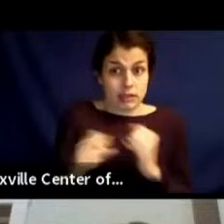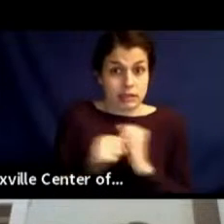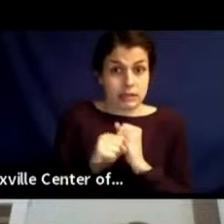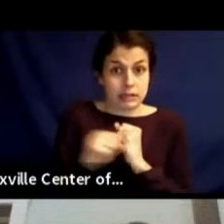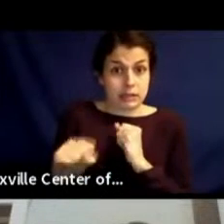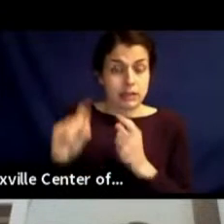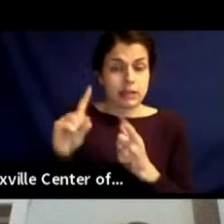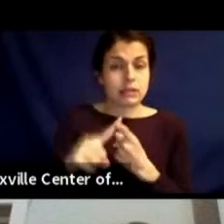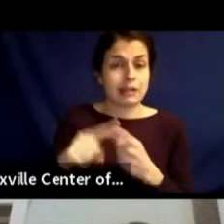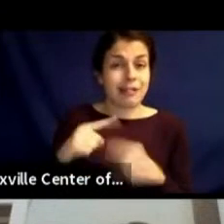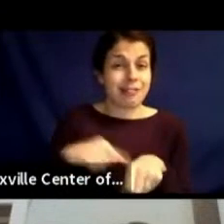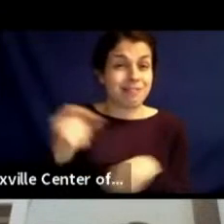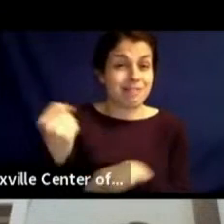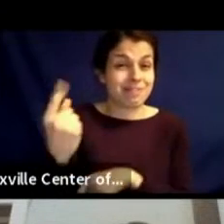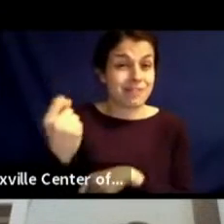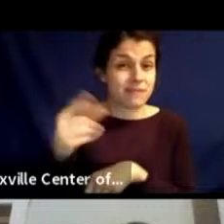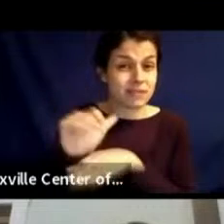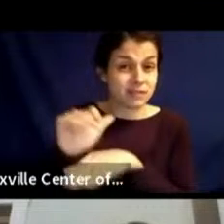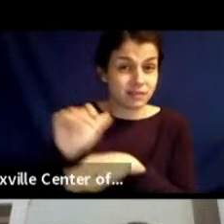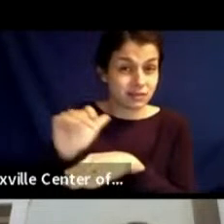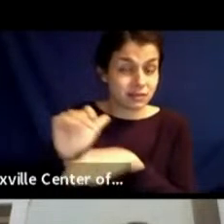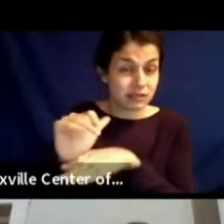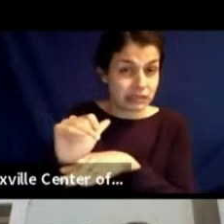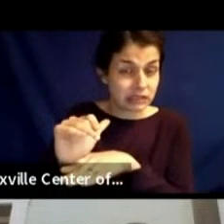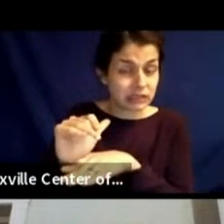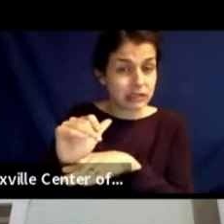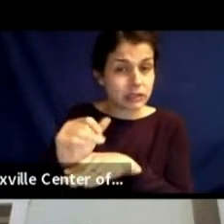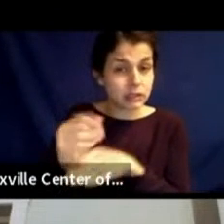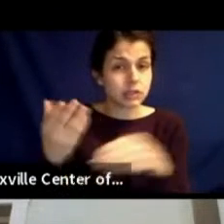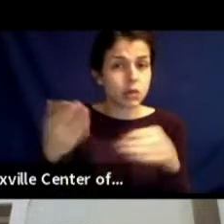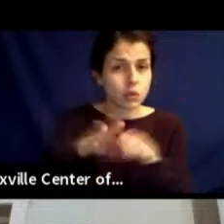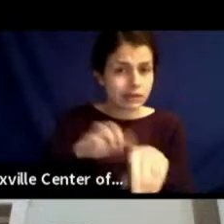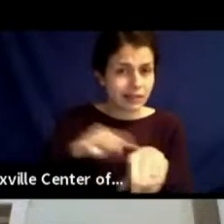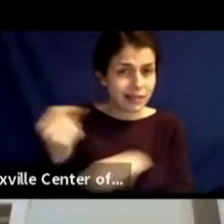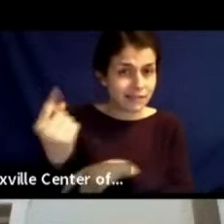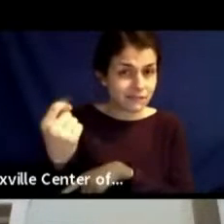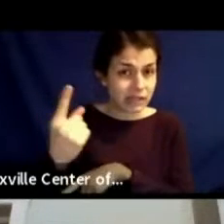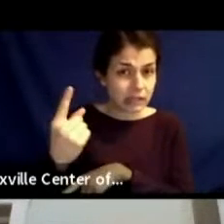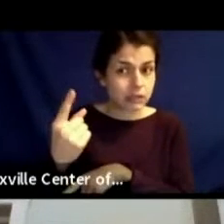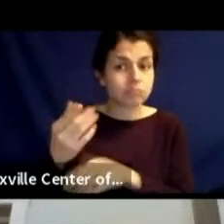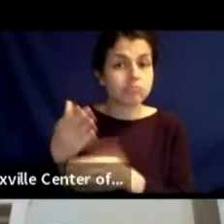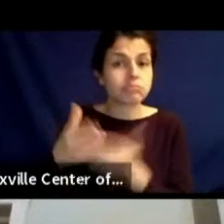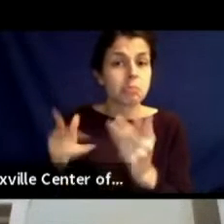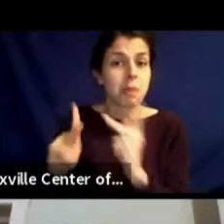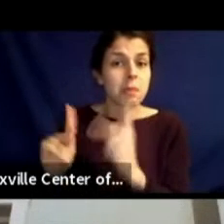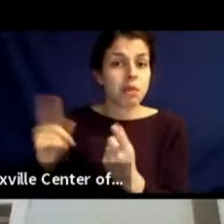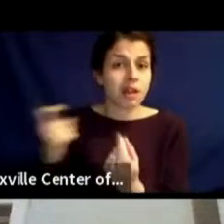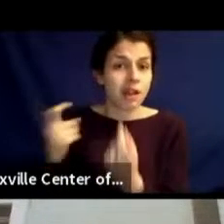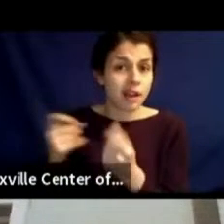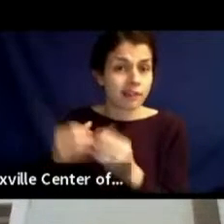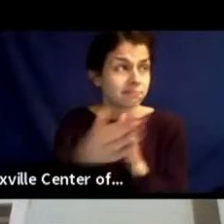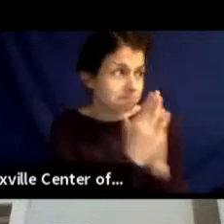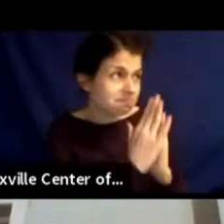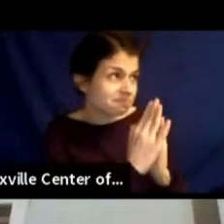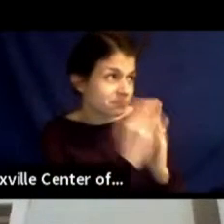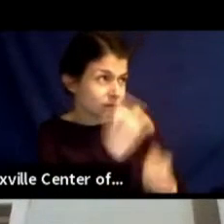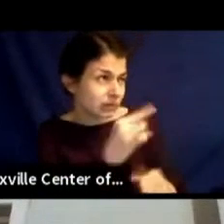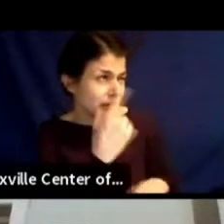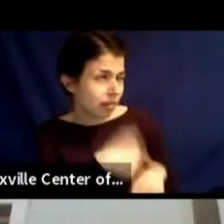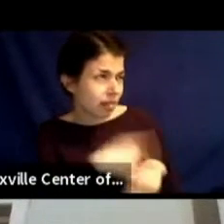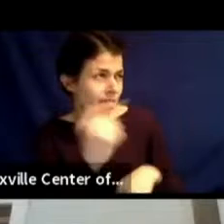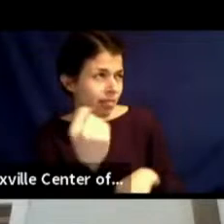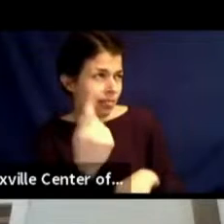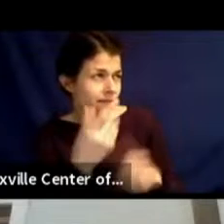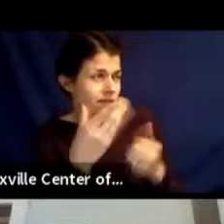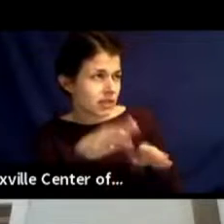p.m. So I had some people talk to me. That's what they asked. I just want to lay it out there. These are some folks